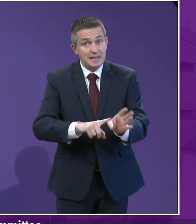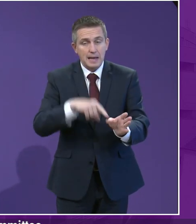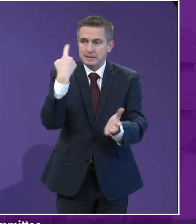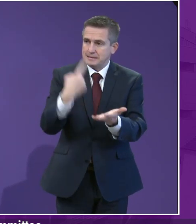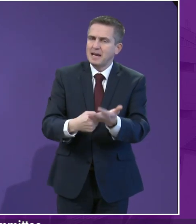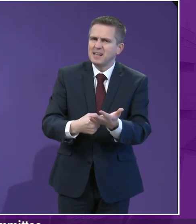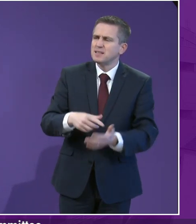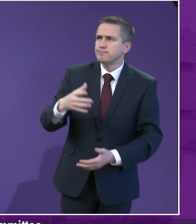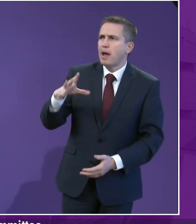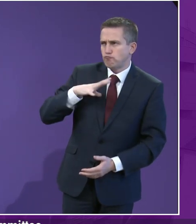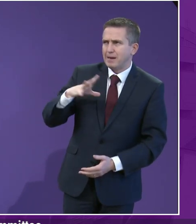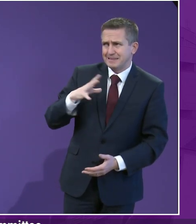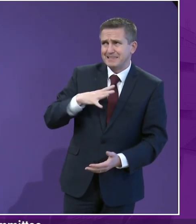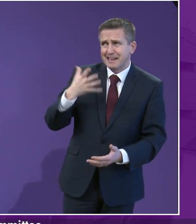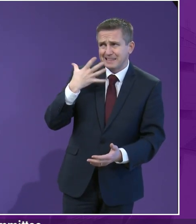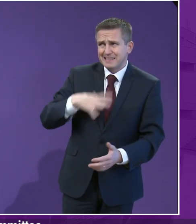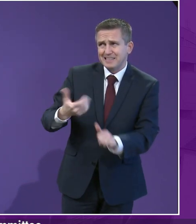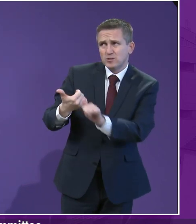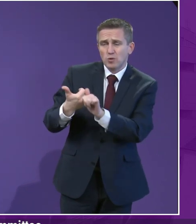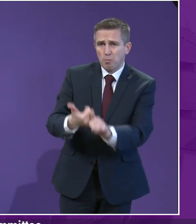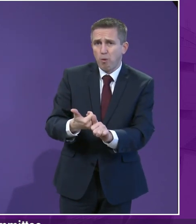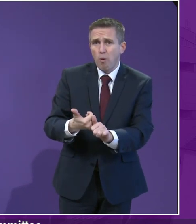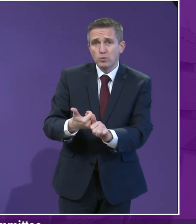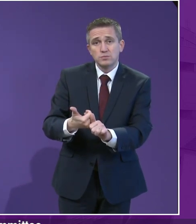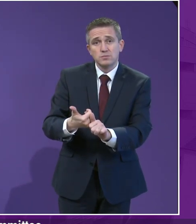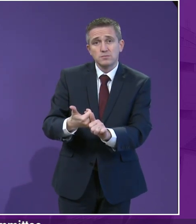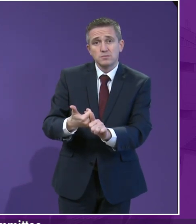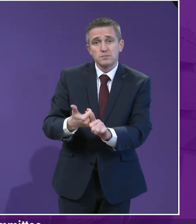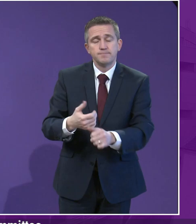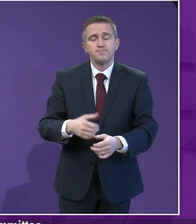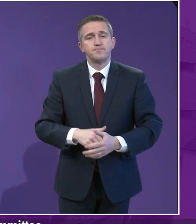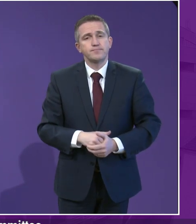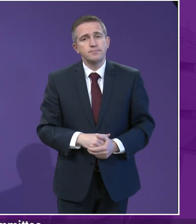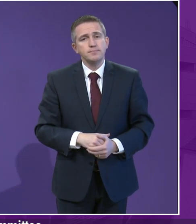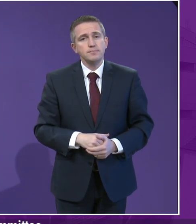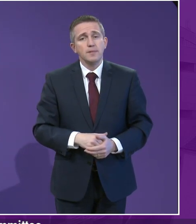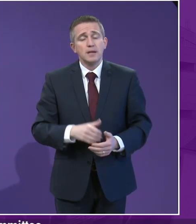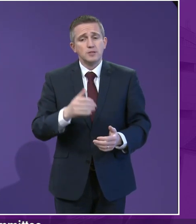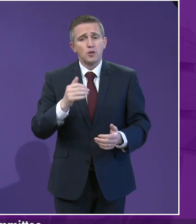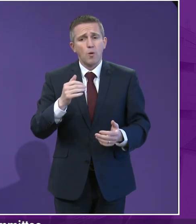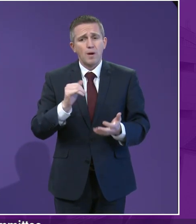a student registers with a disability through their UCAS application, they then receive an email